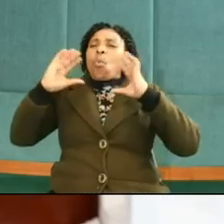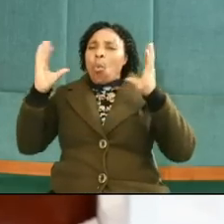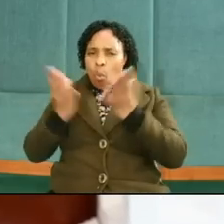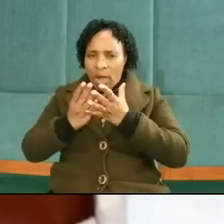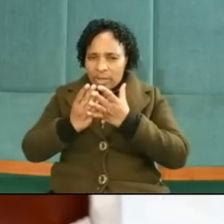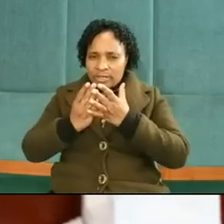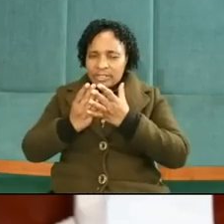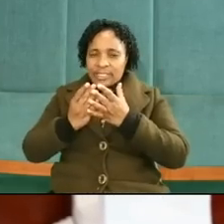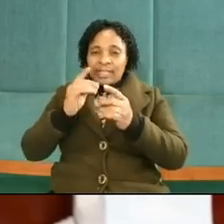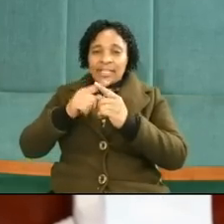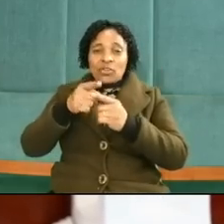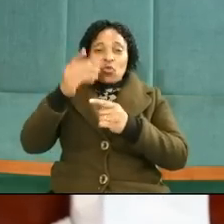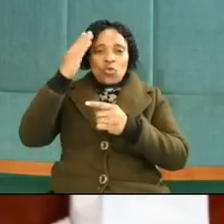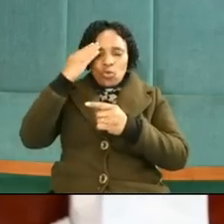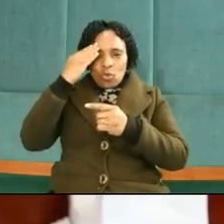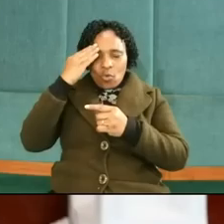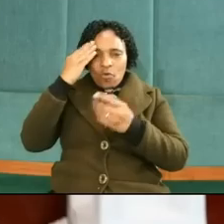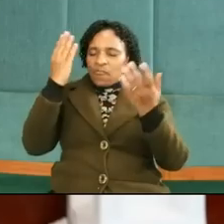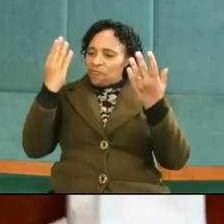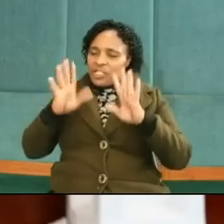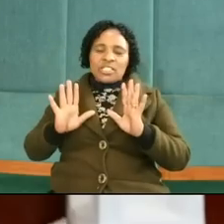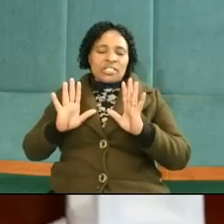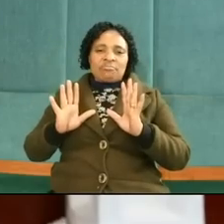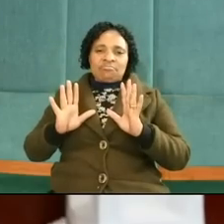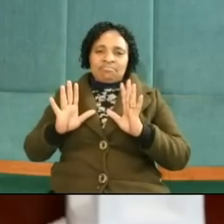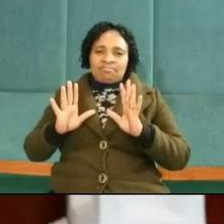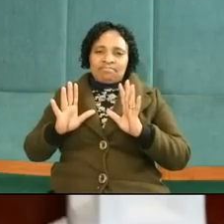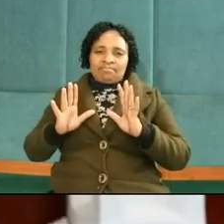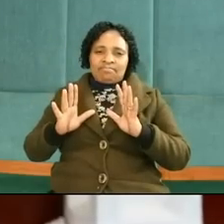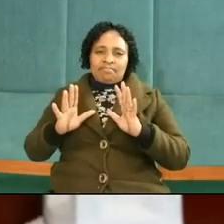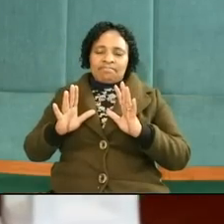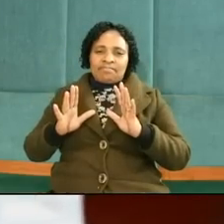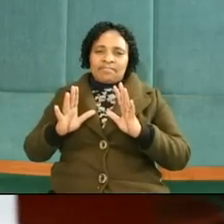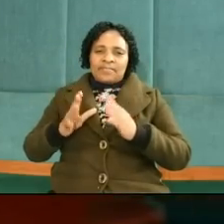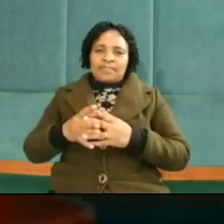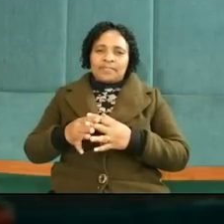world, then you know it is all over by the shop.